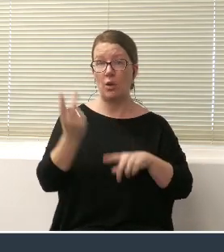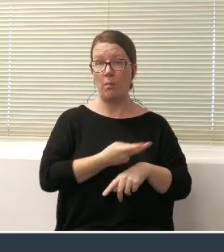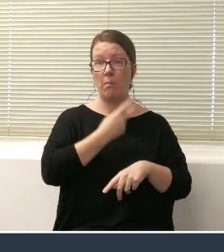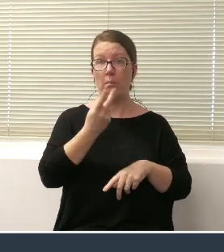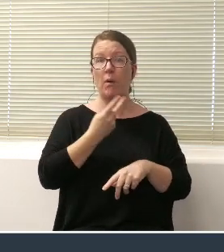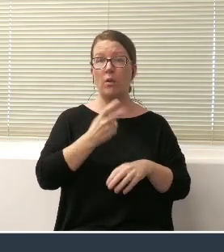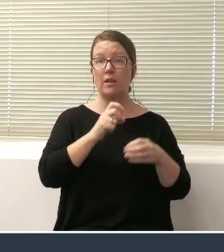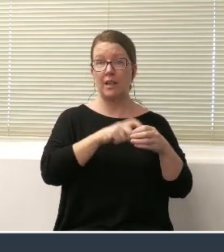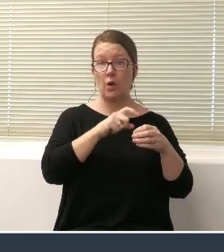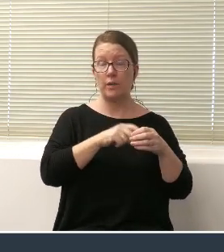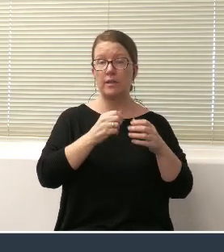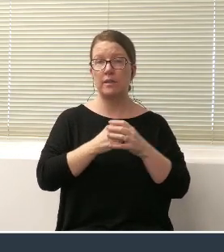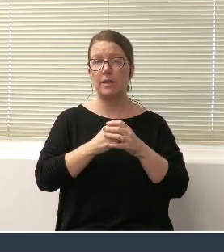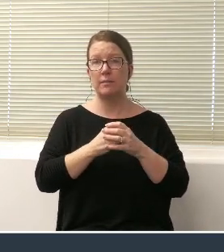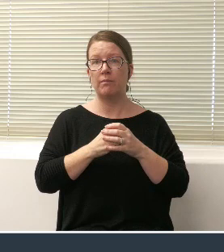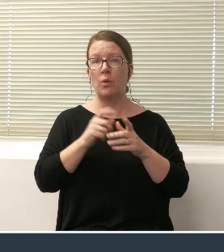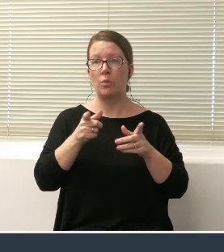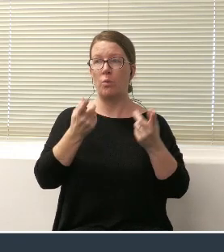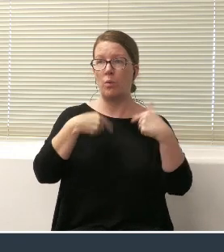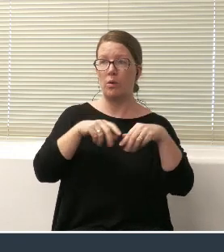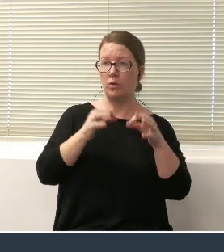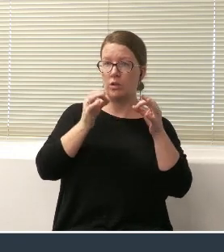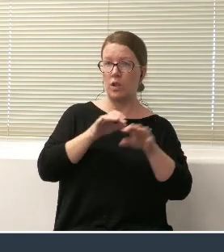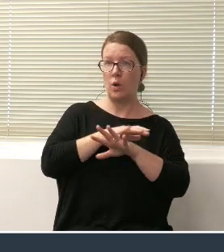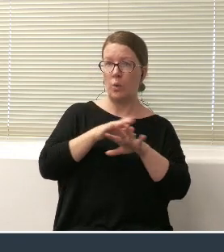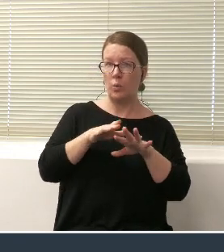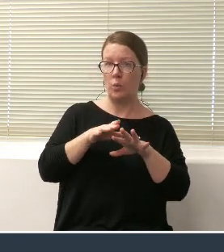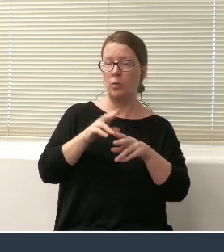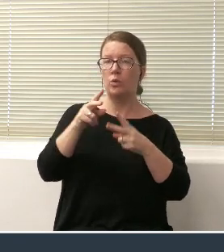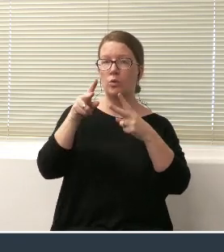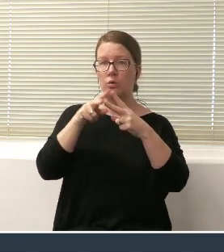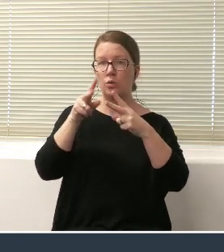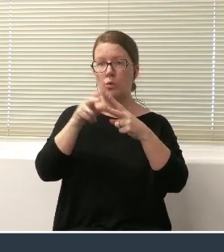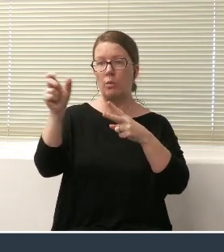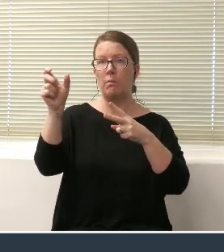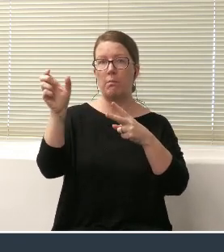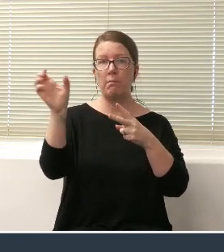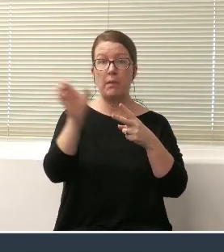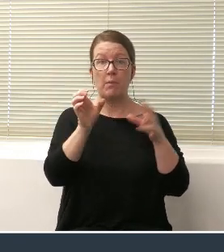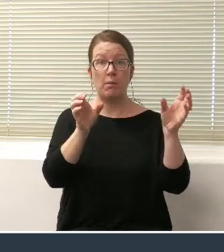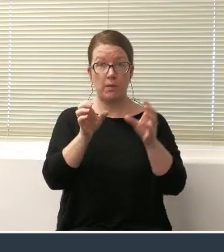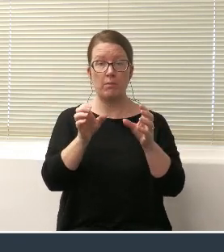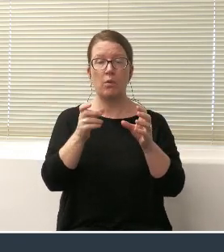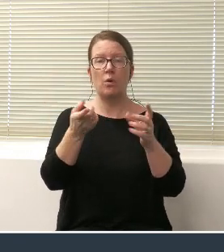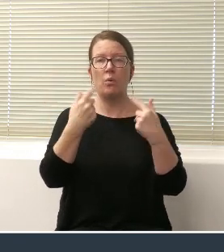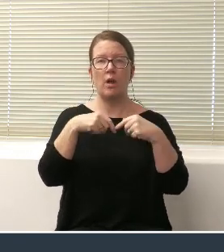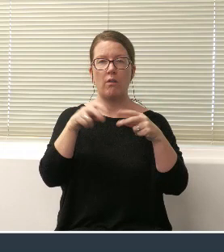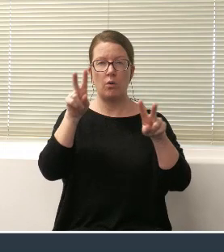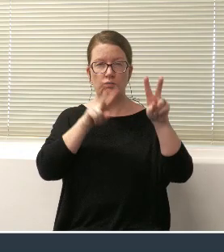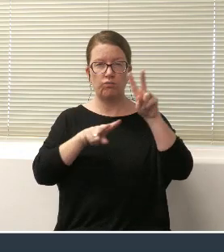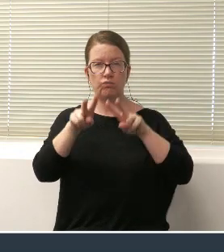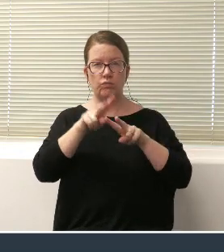the appointment of 2 of the board members on that board, which goes through, a thorough recruitment process based on